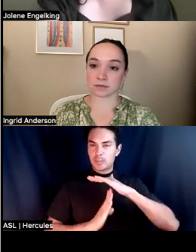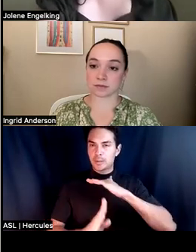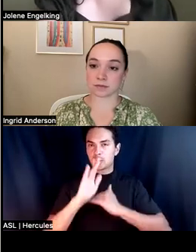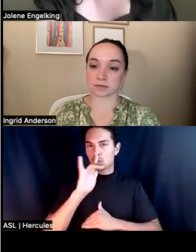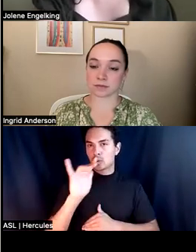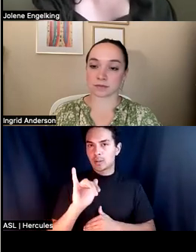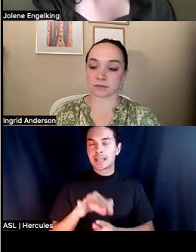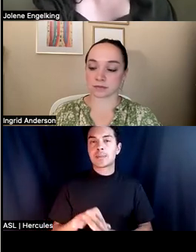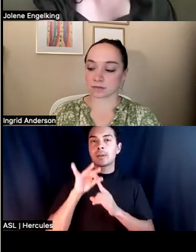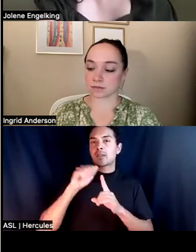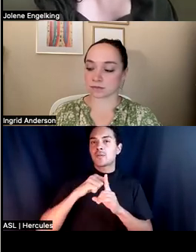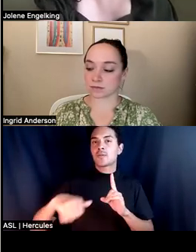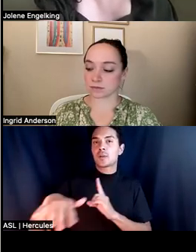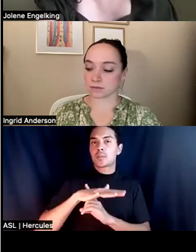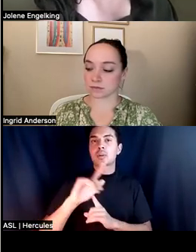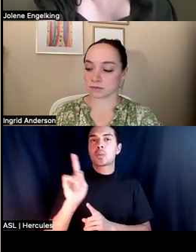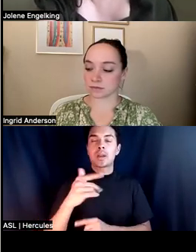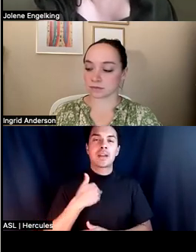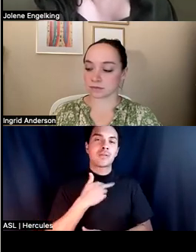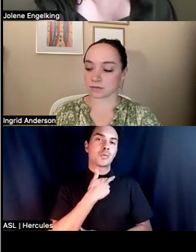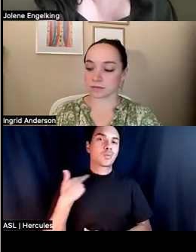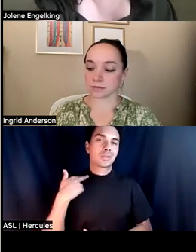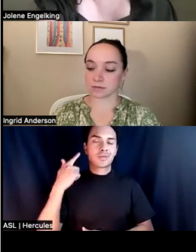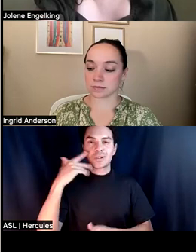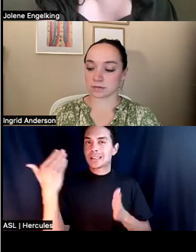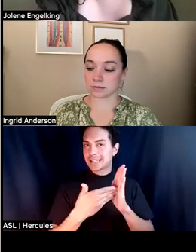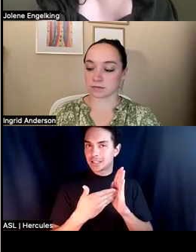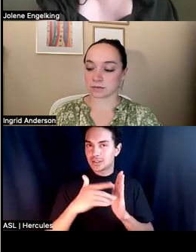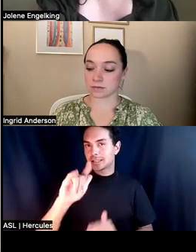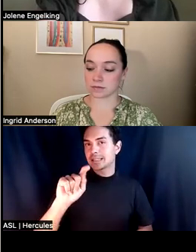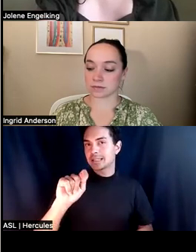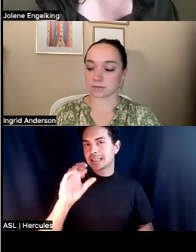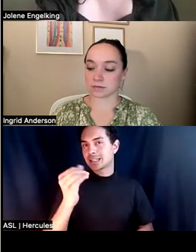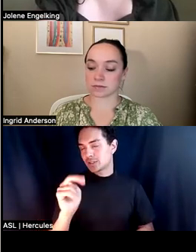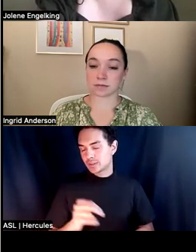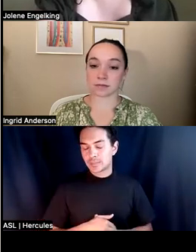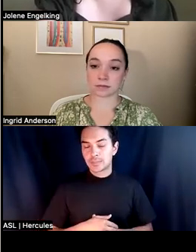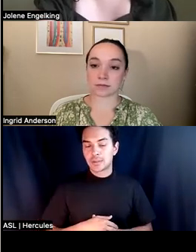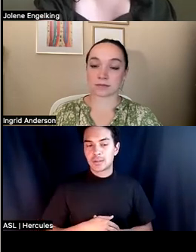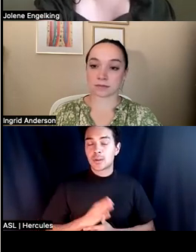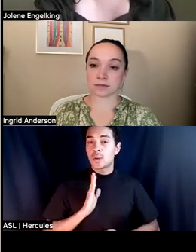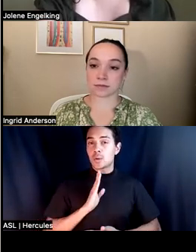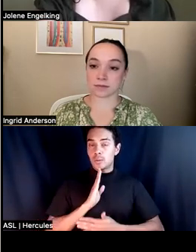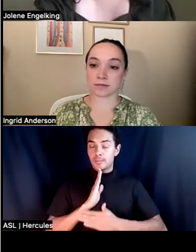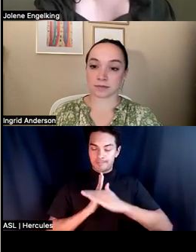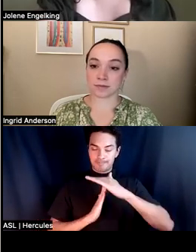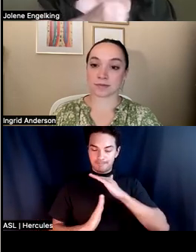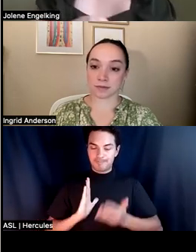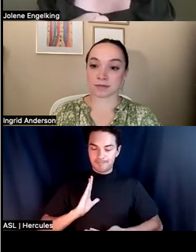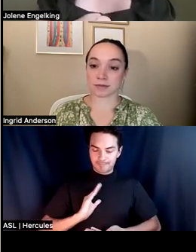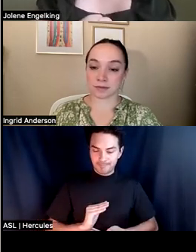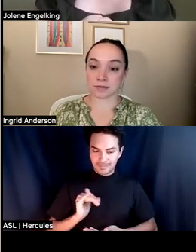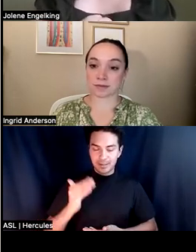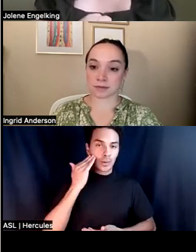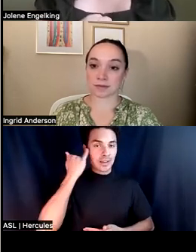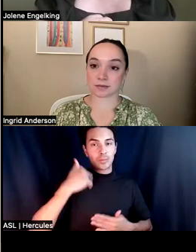where there is a risk for litigation. Sometimes humility can be something that people are very aware of, because it's like, if we